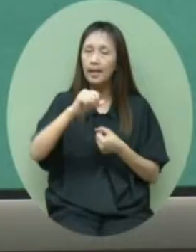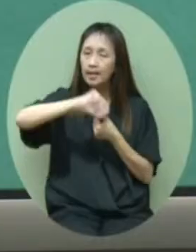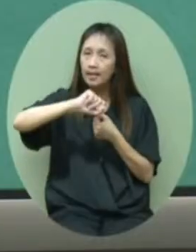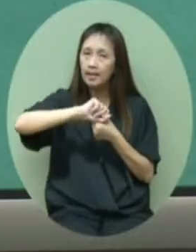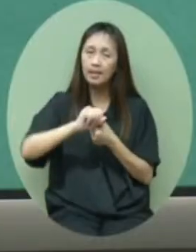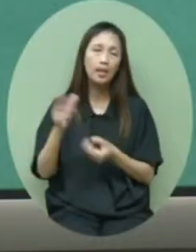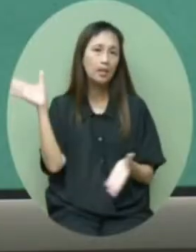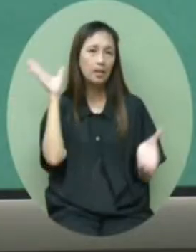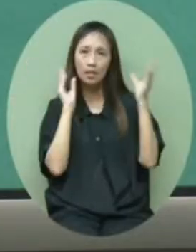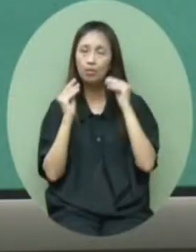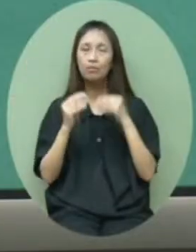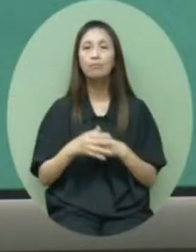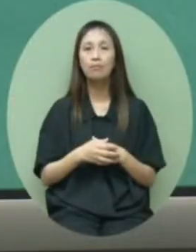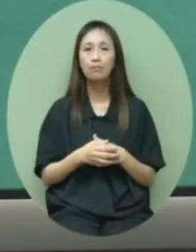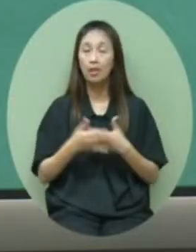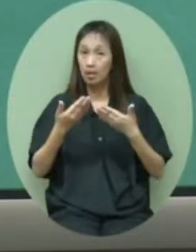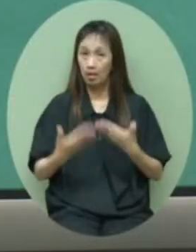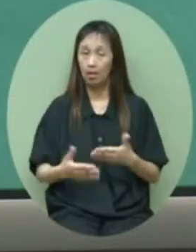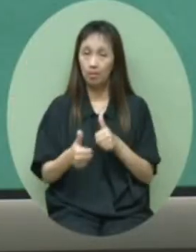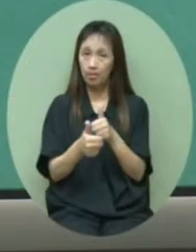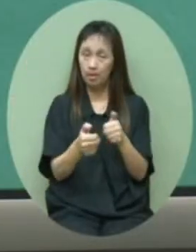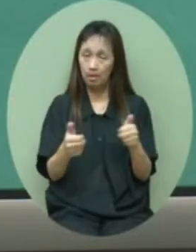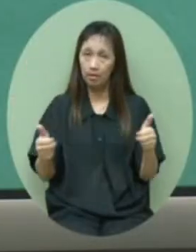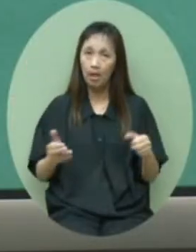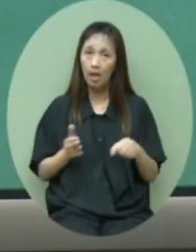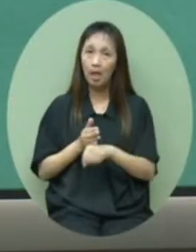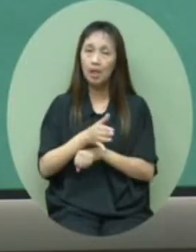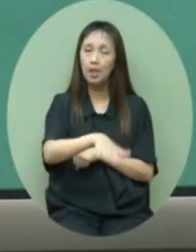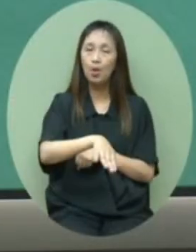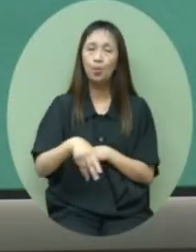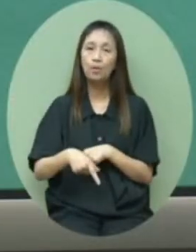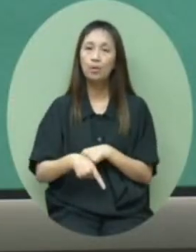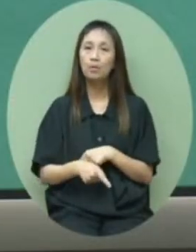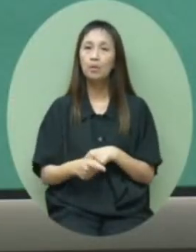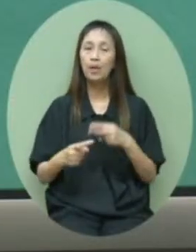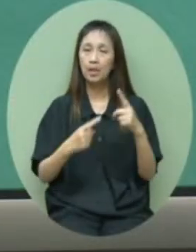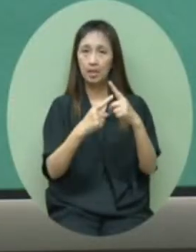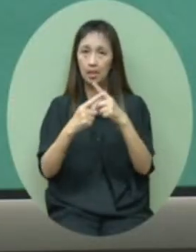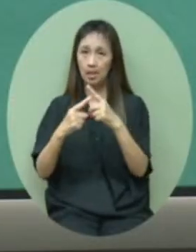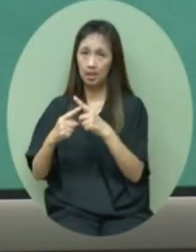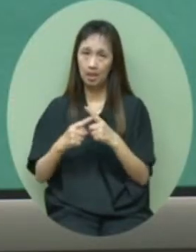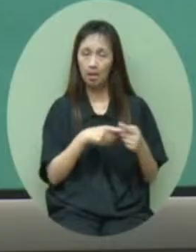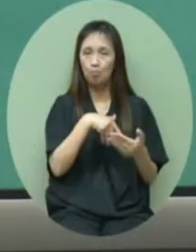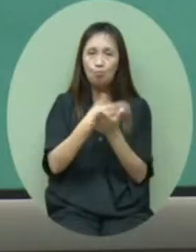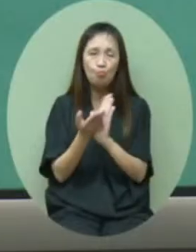departments and organizations will also update the relevant information.